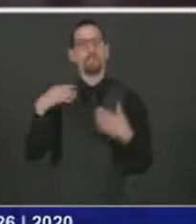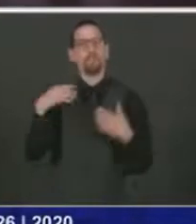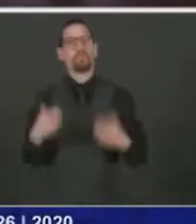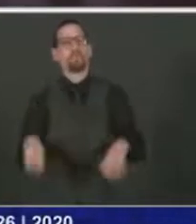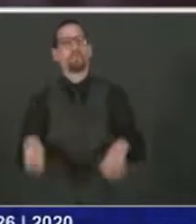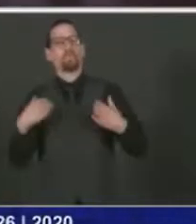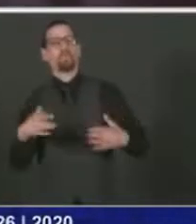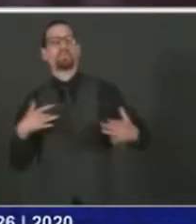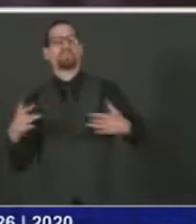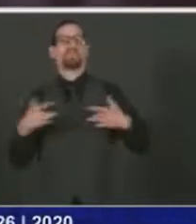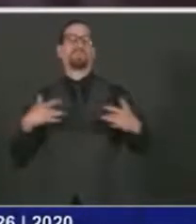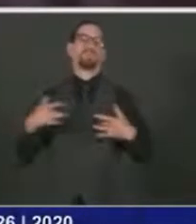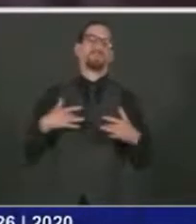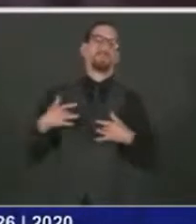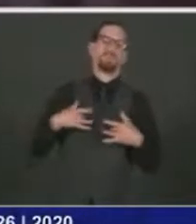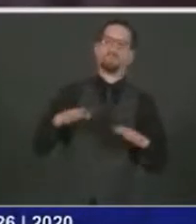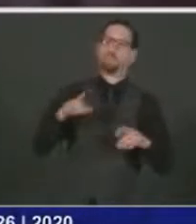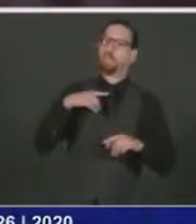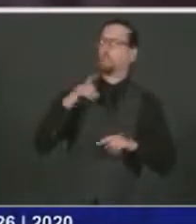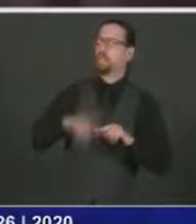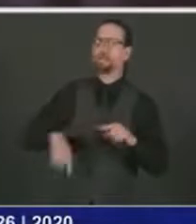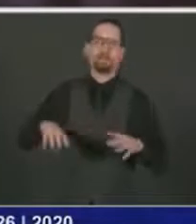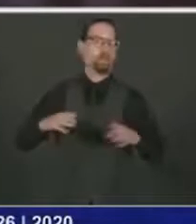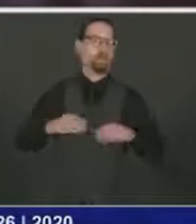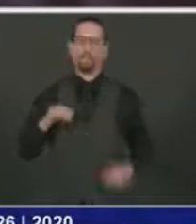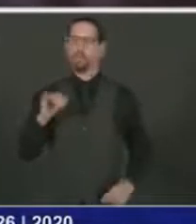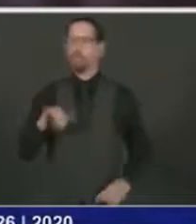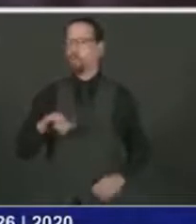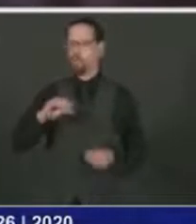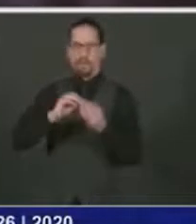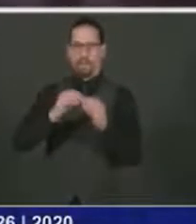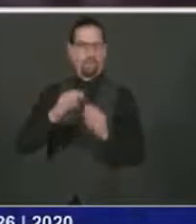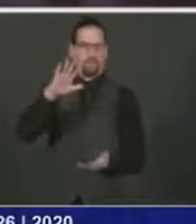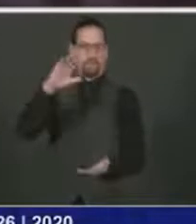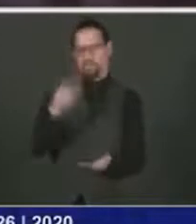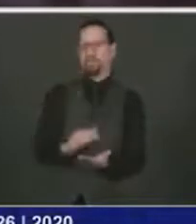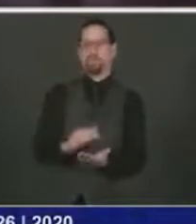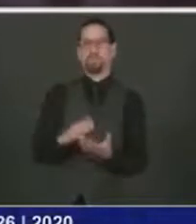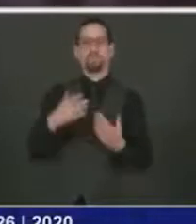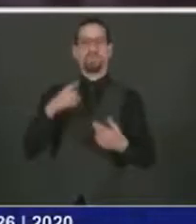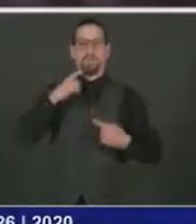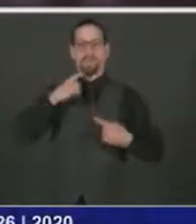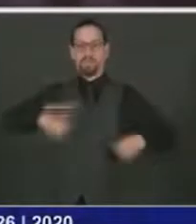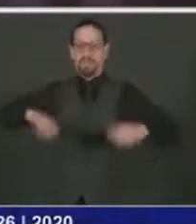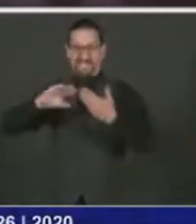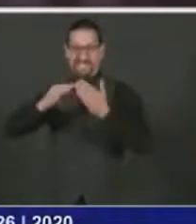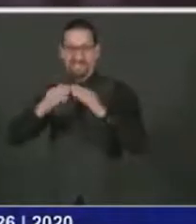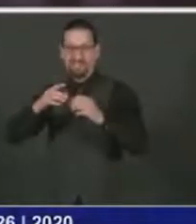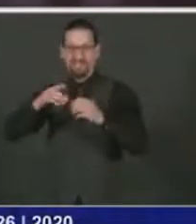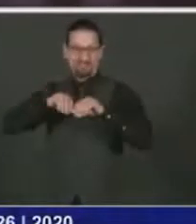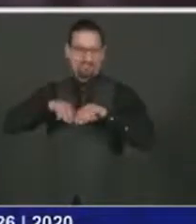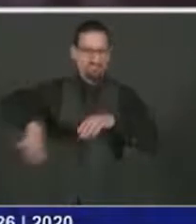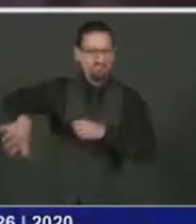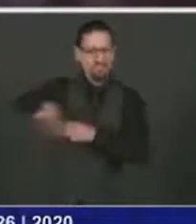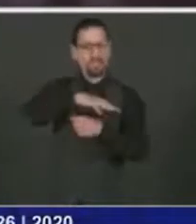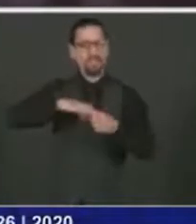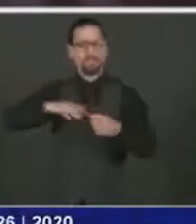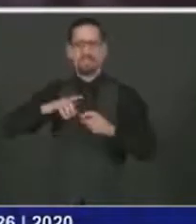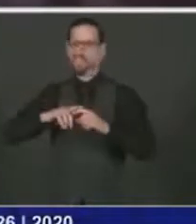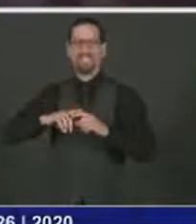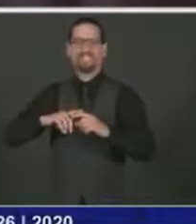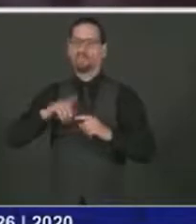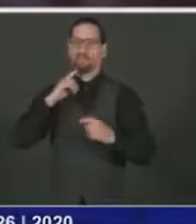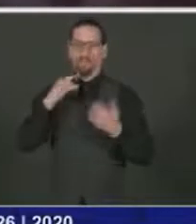We cannot accept this. We as a community have to get on this. We don't have a lot of time to fix it.